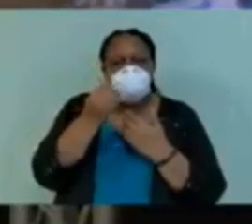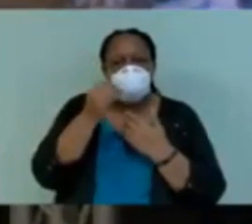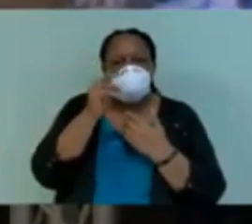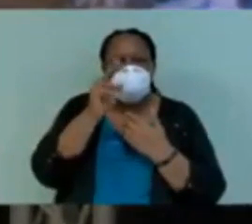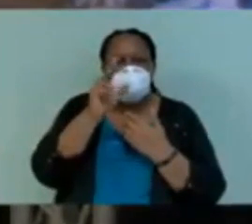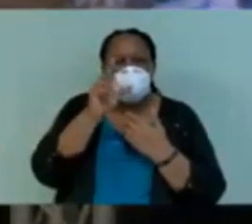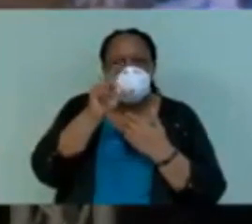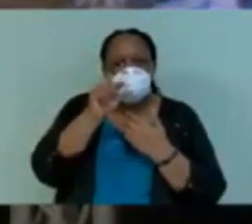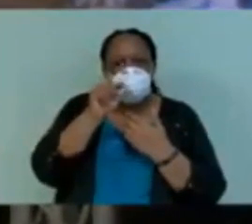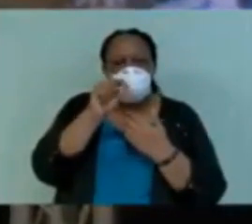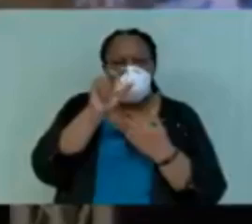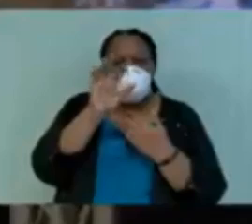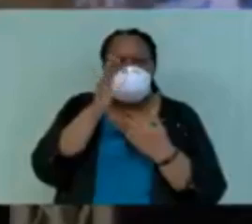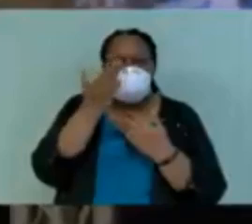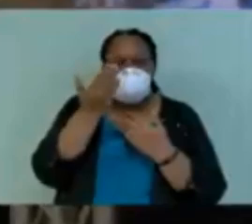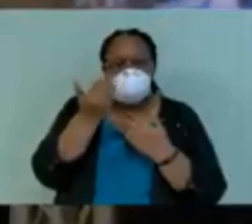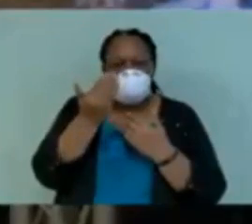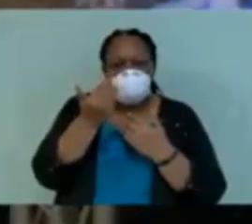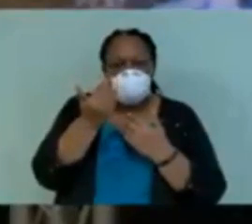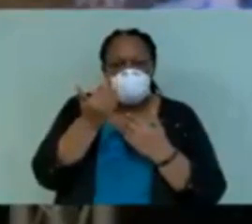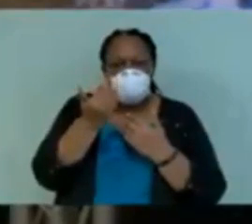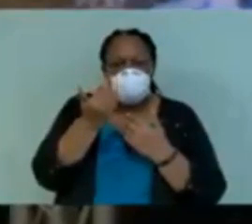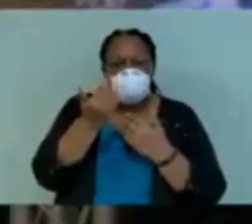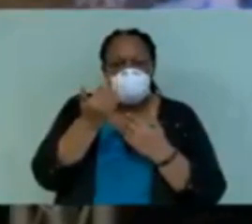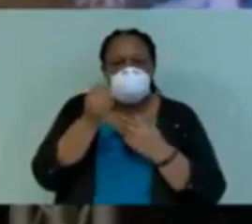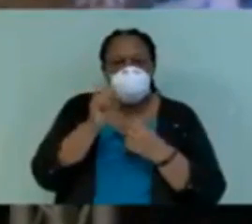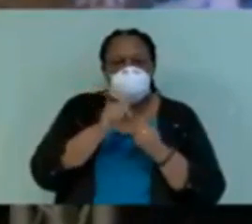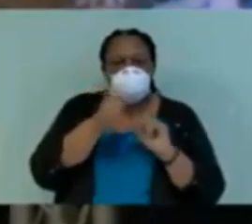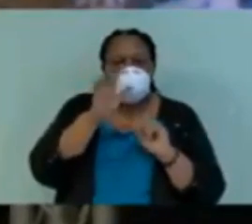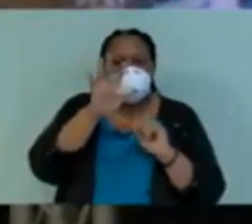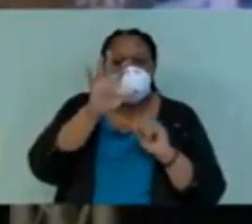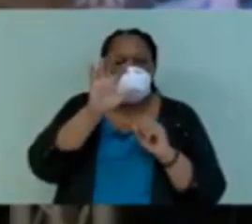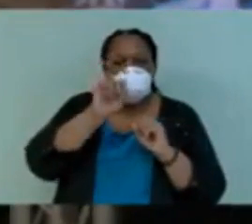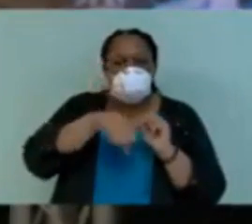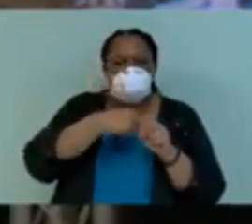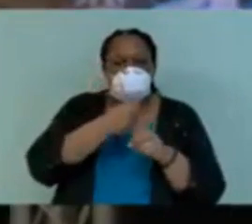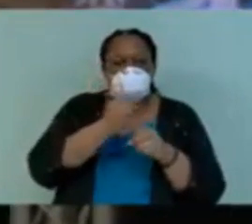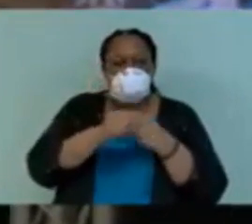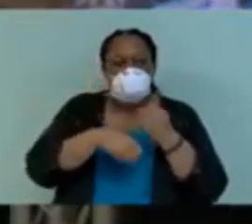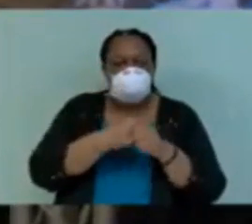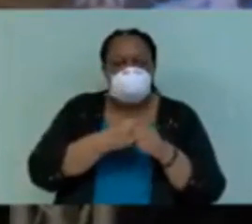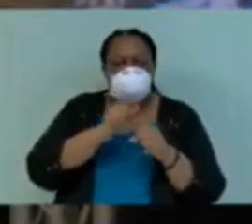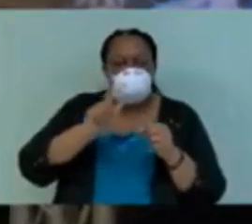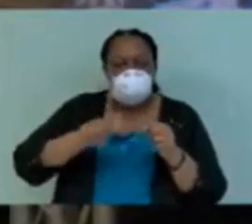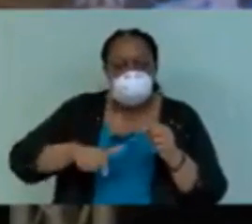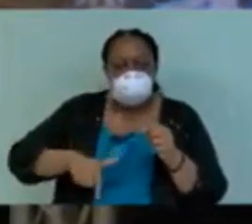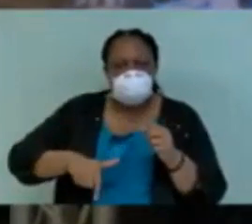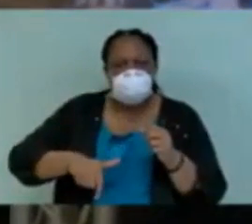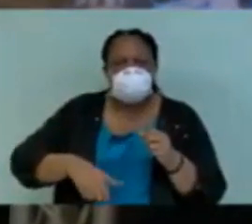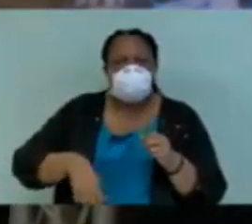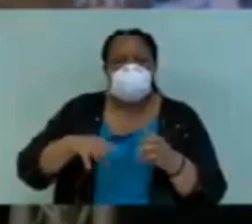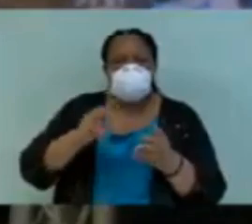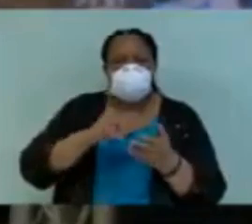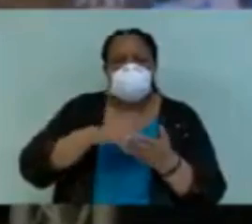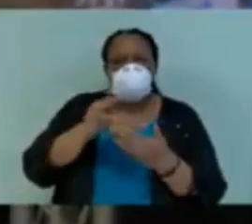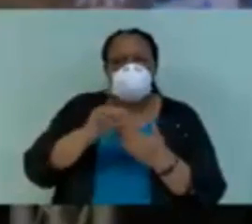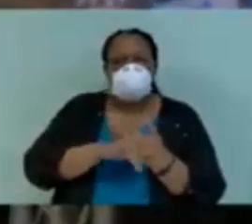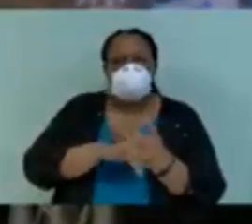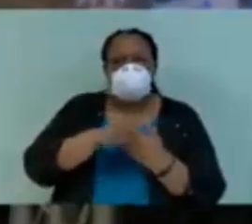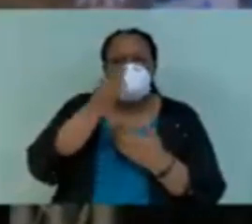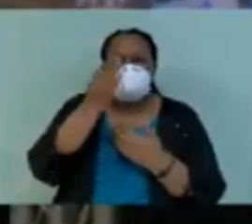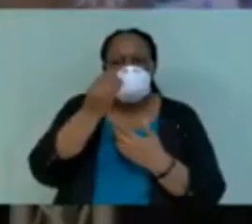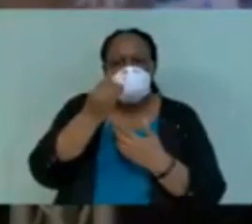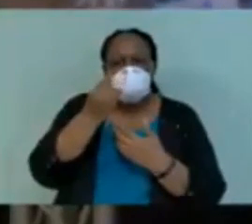Parliament dissolves. So that the first hearing would have been in May